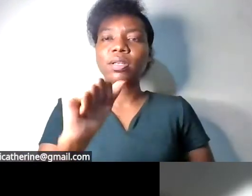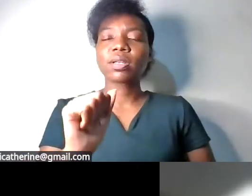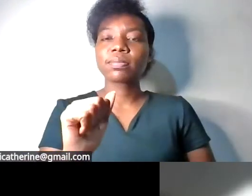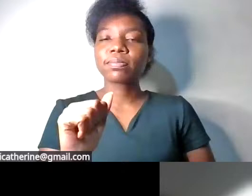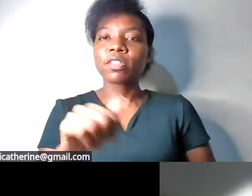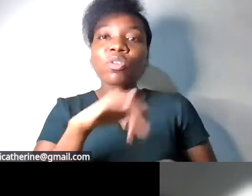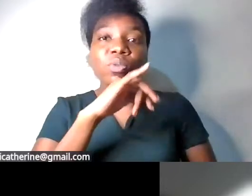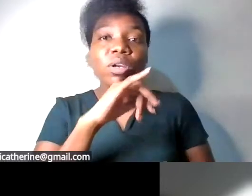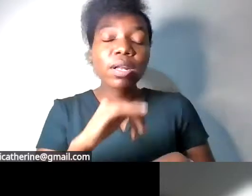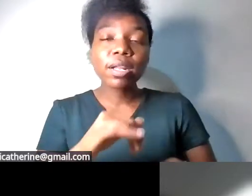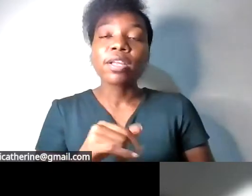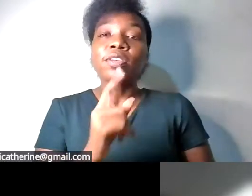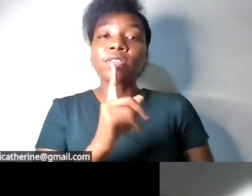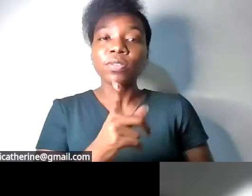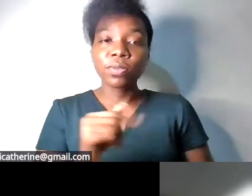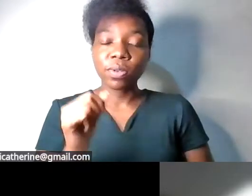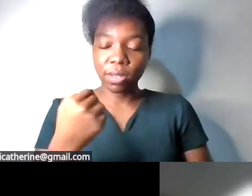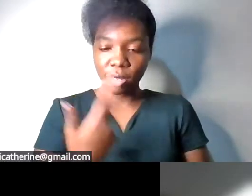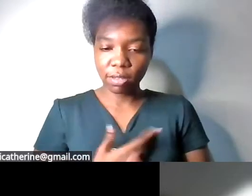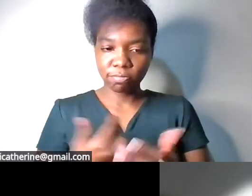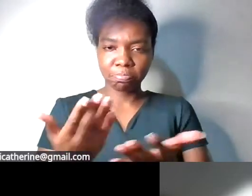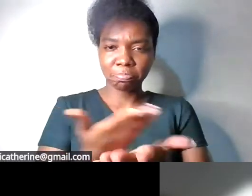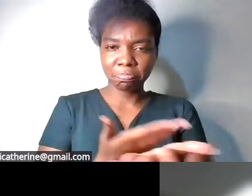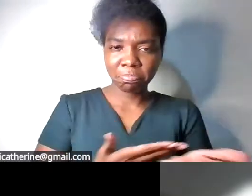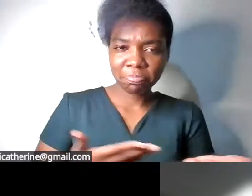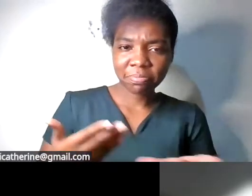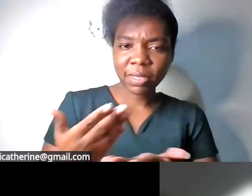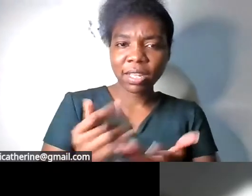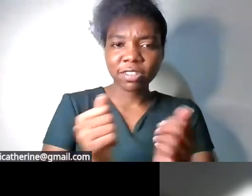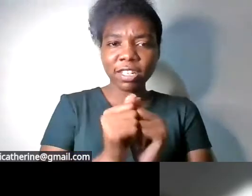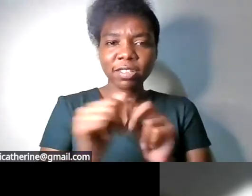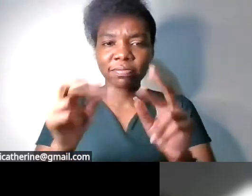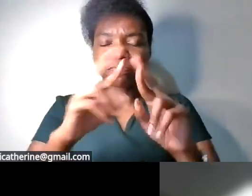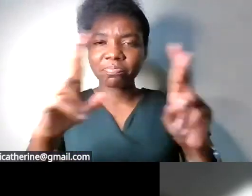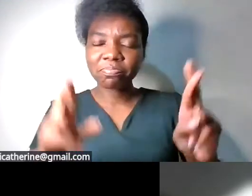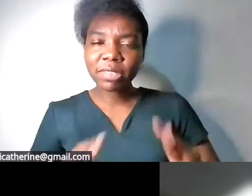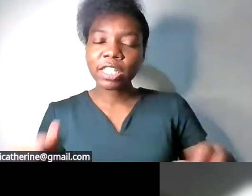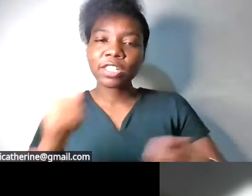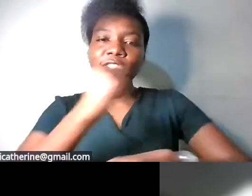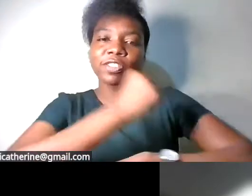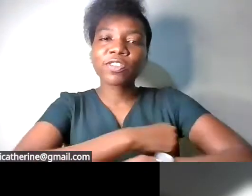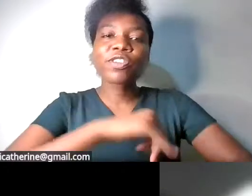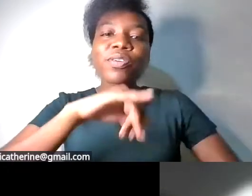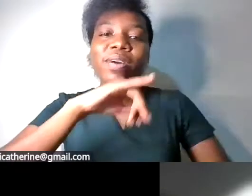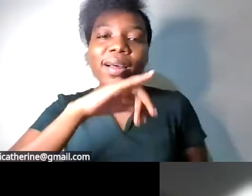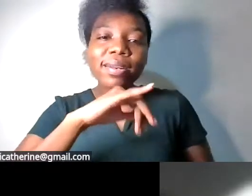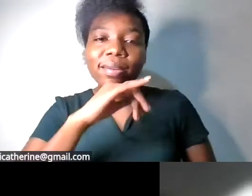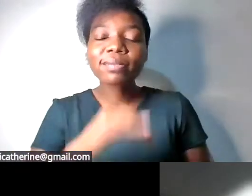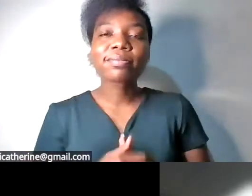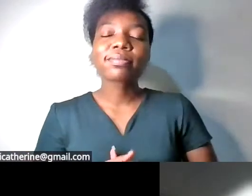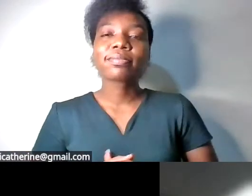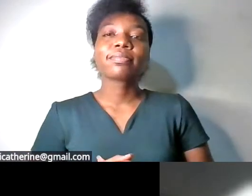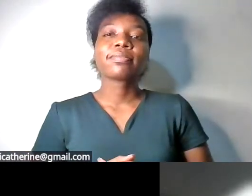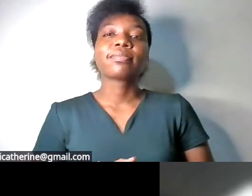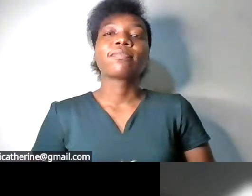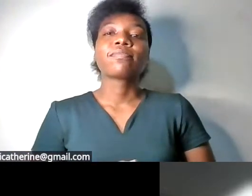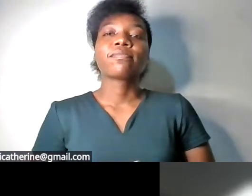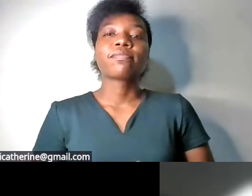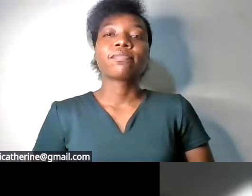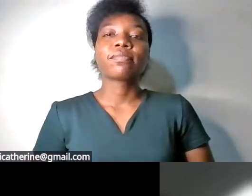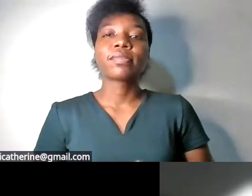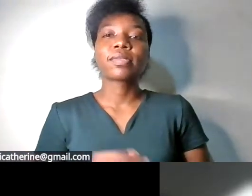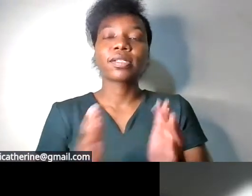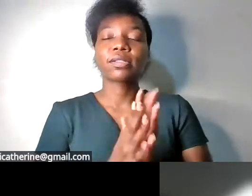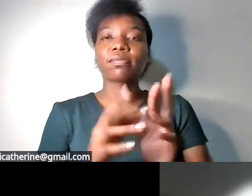having conversations with the International School of Uganda. We've been having conversations with Rainbow International School and a couple of